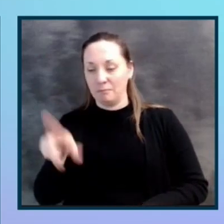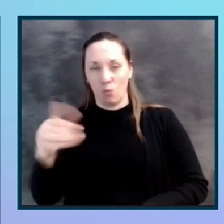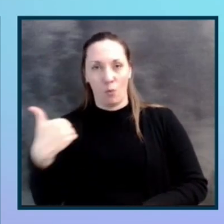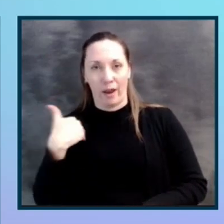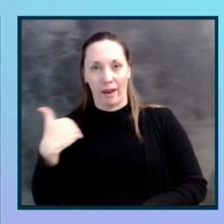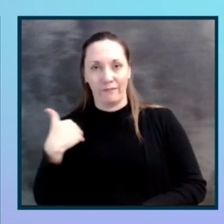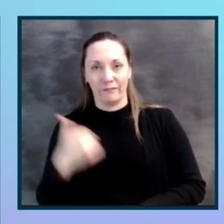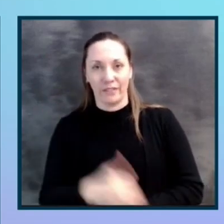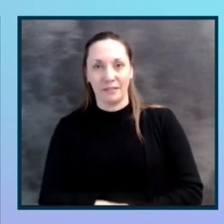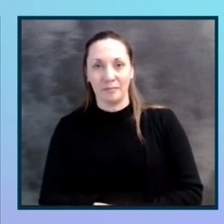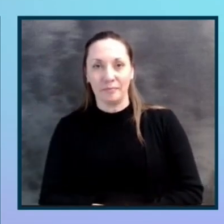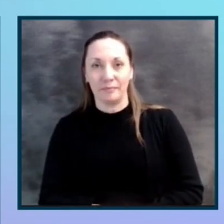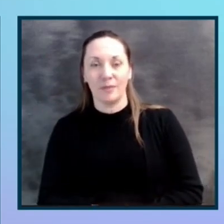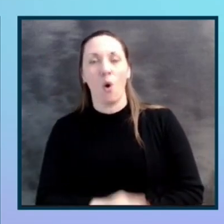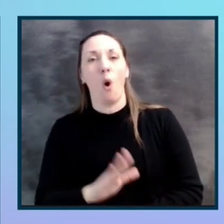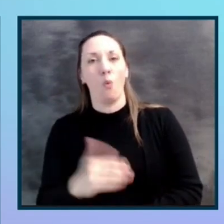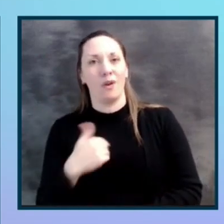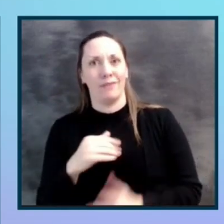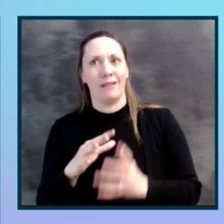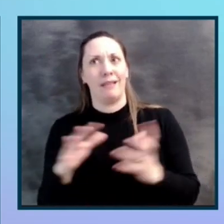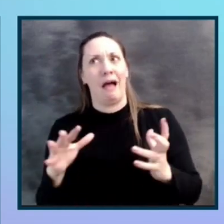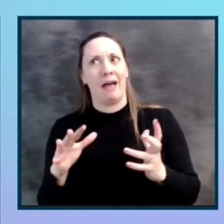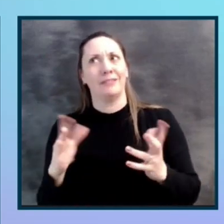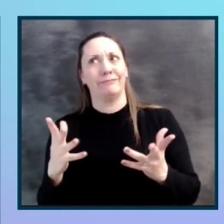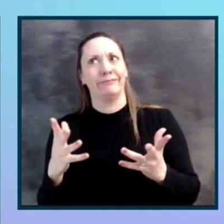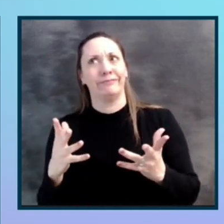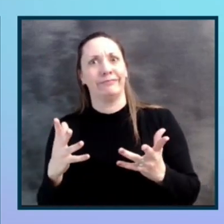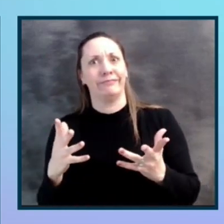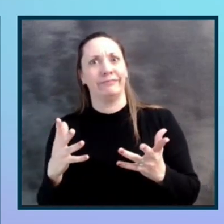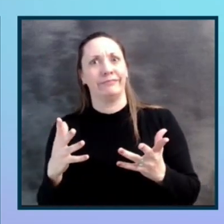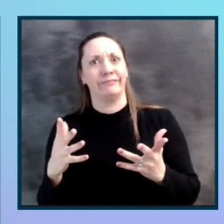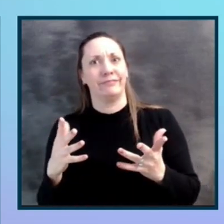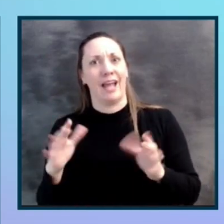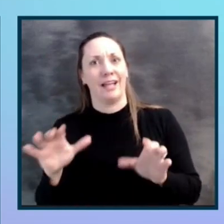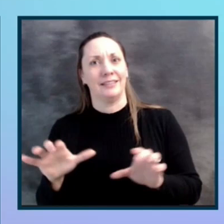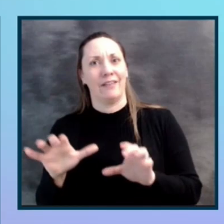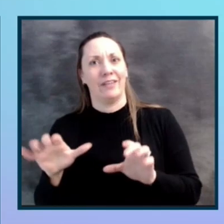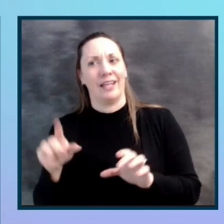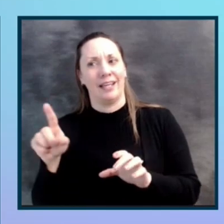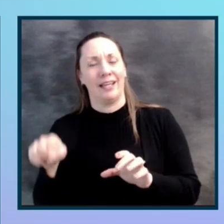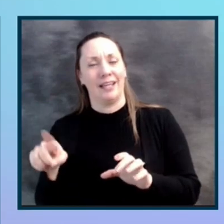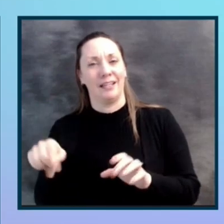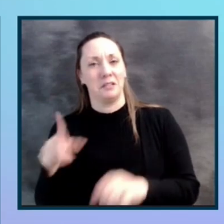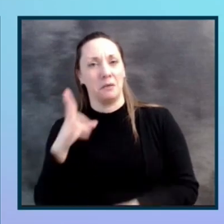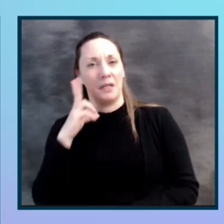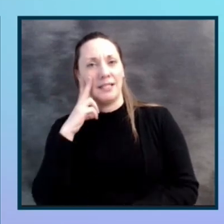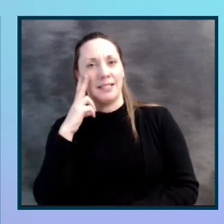got. Oh, we have quite a bit of activity. So let's see.